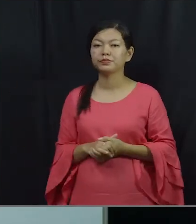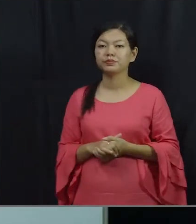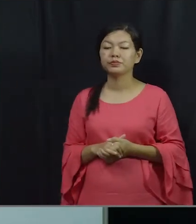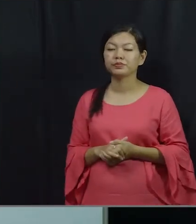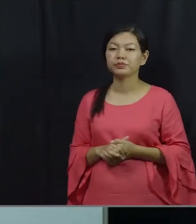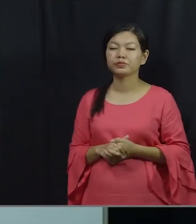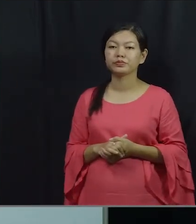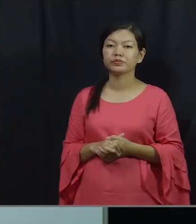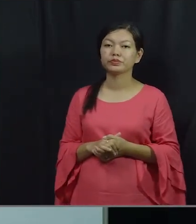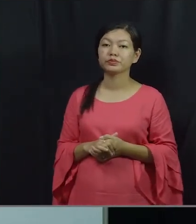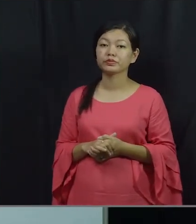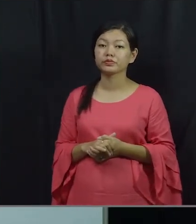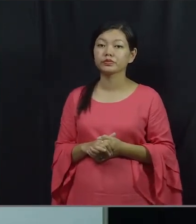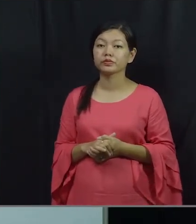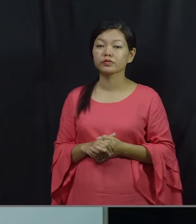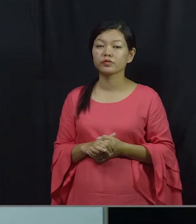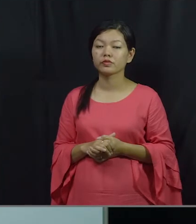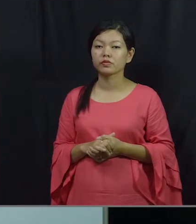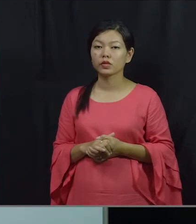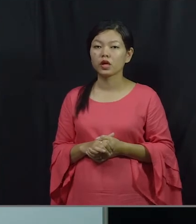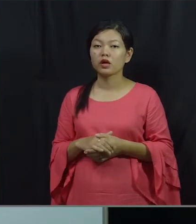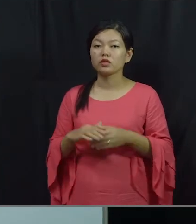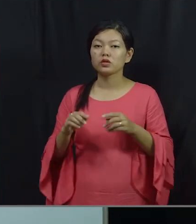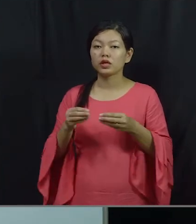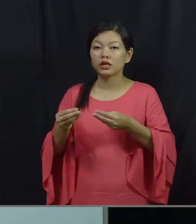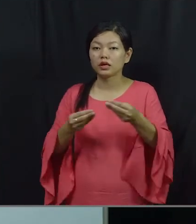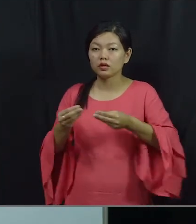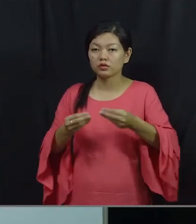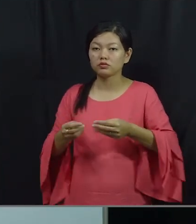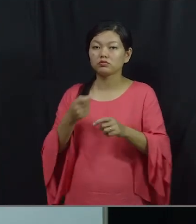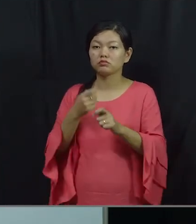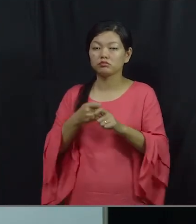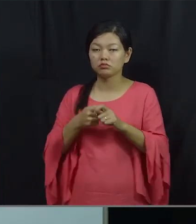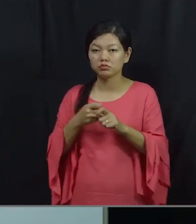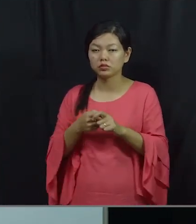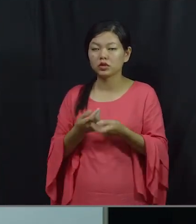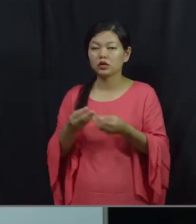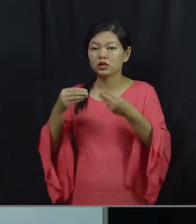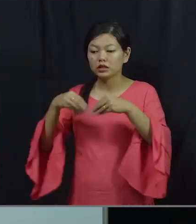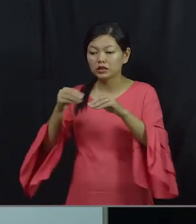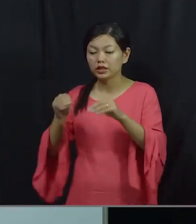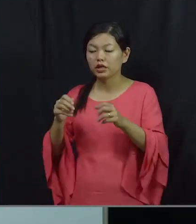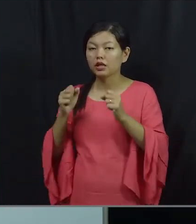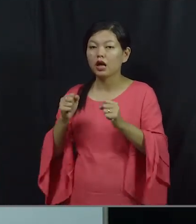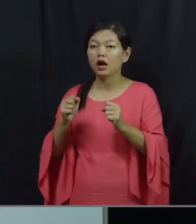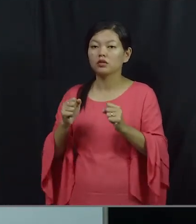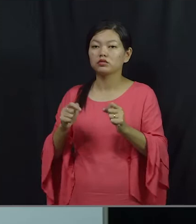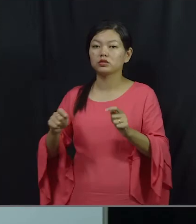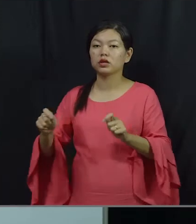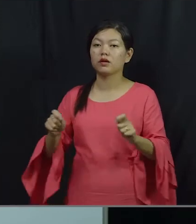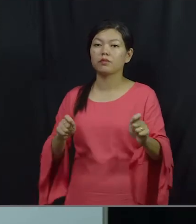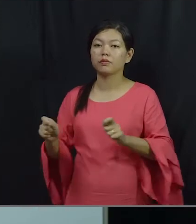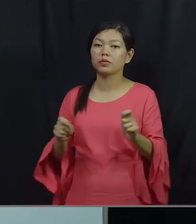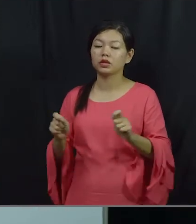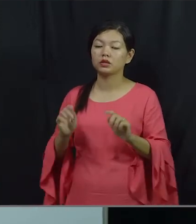you know, they insure their business, okay, or their factories or their, you know, vehicles, so